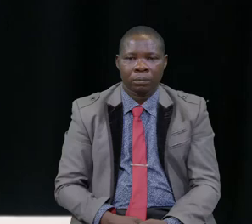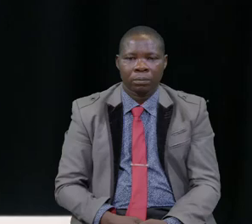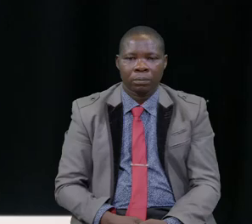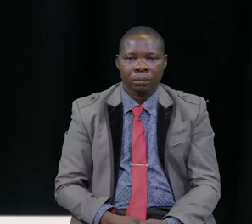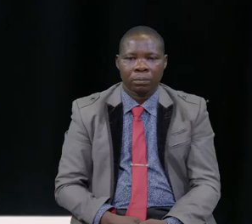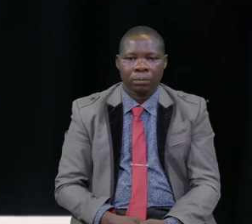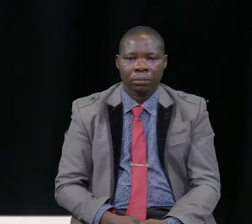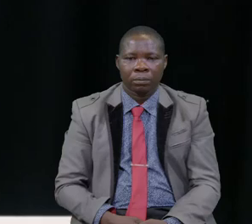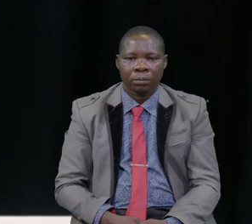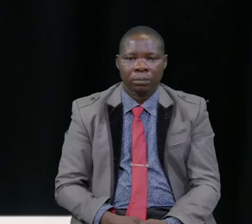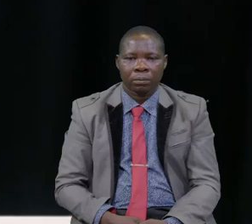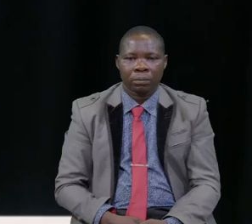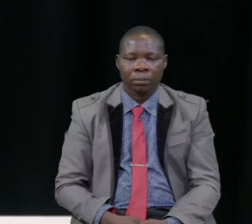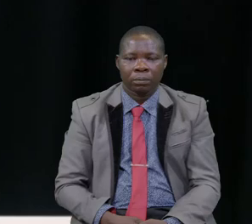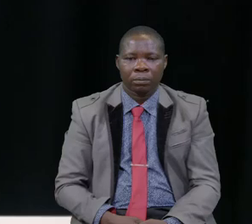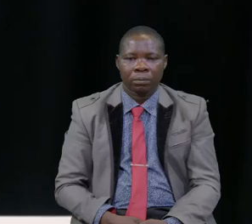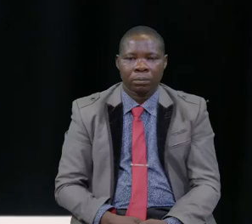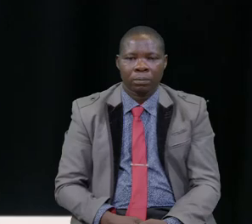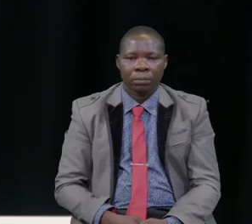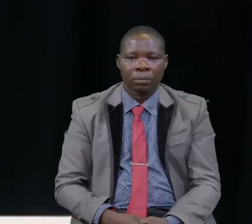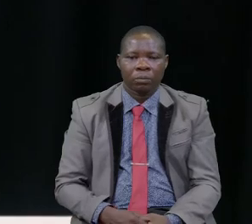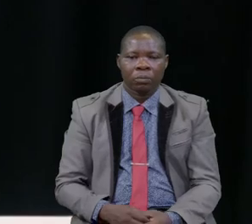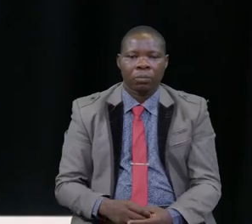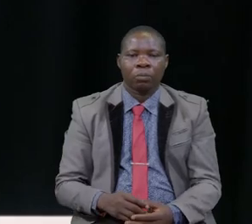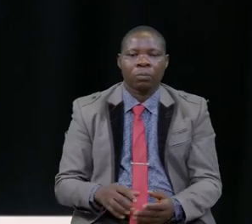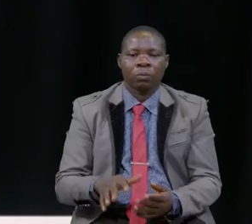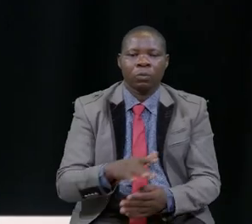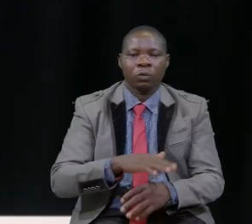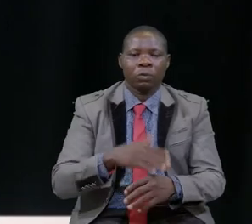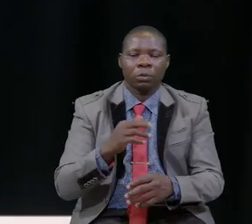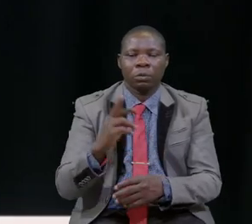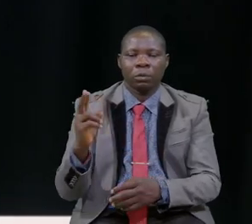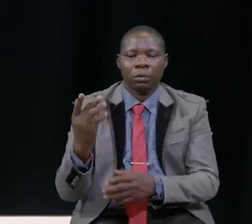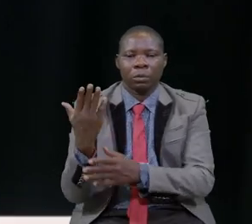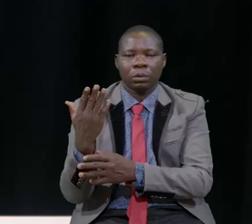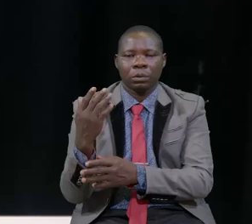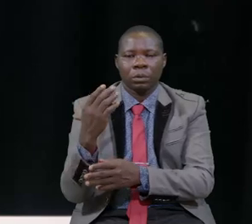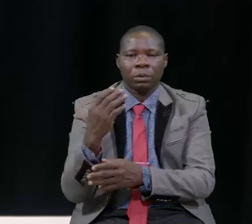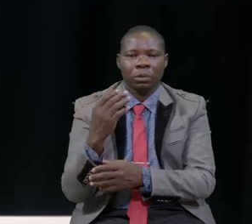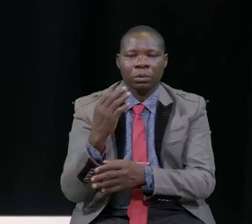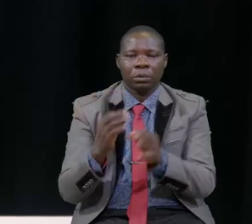Those are the right hand side. If you finish, wave something.